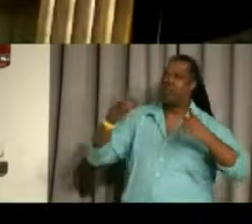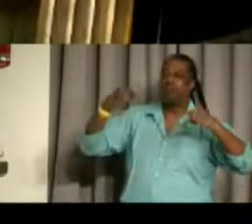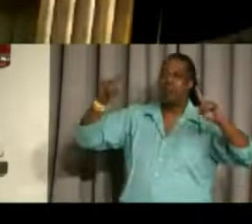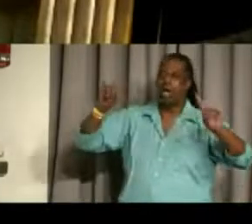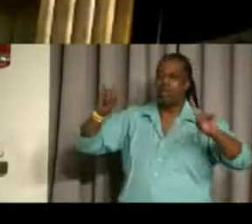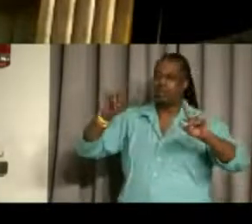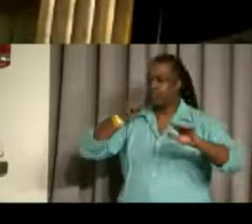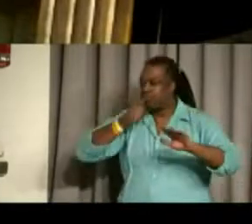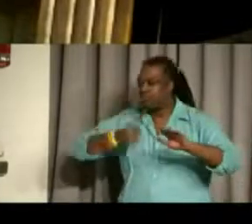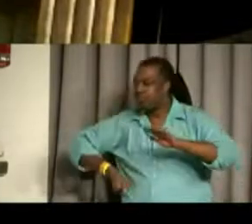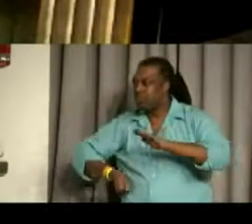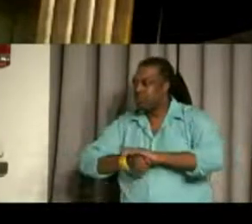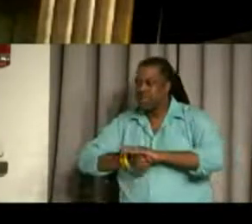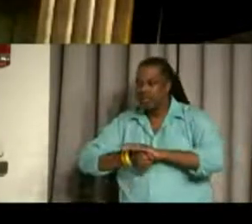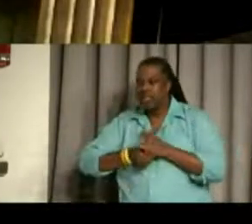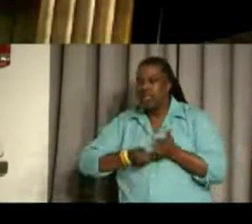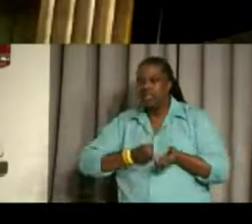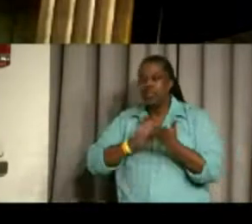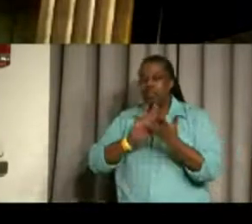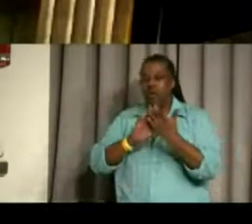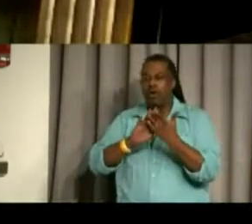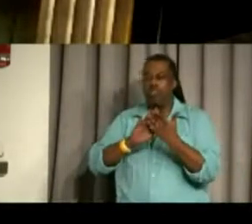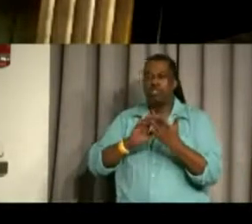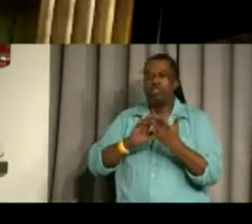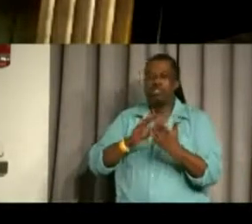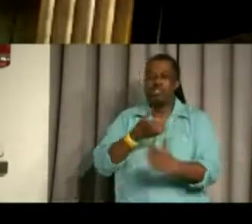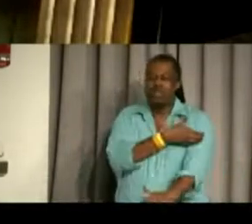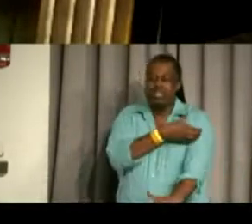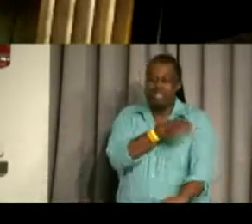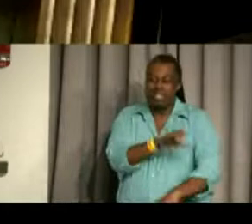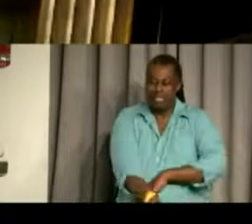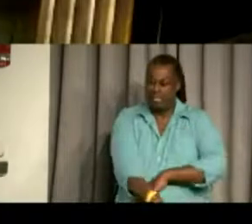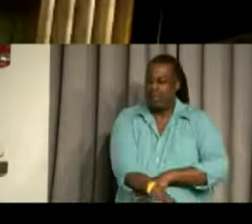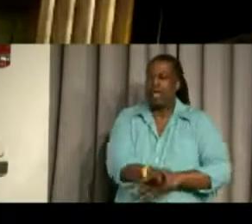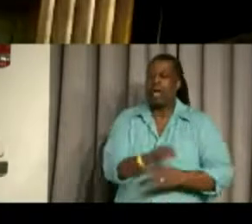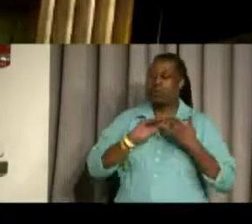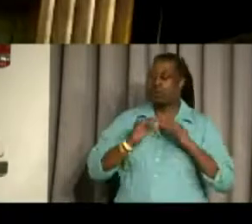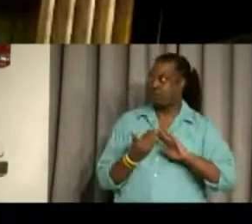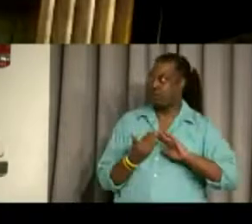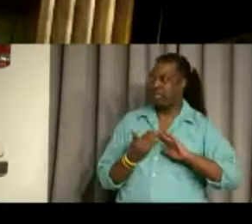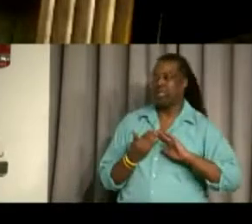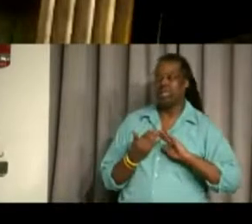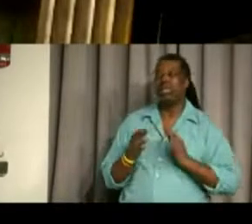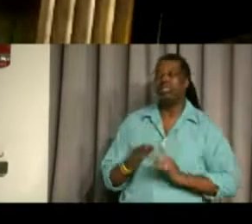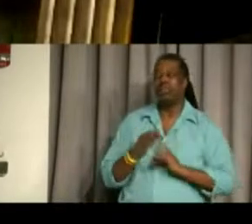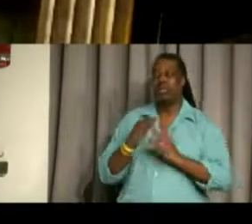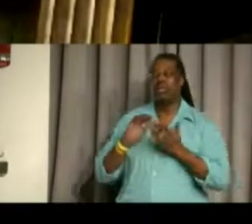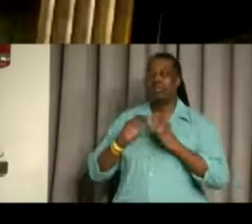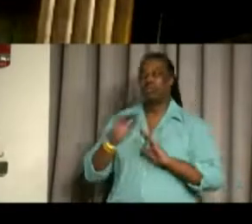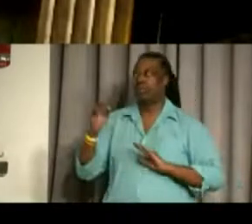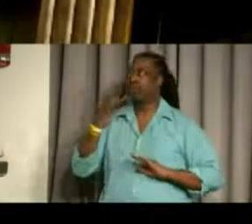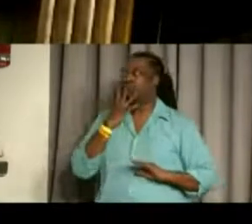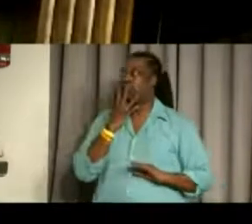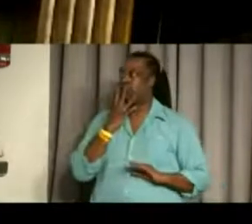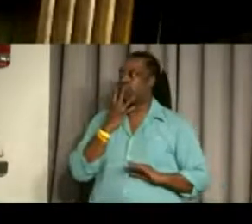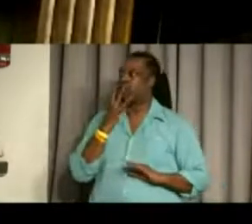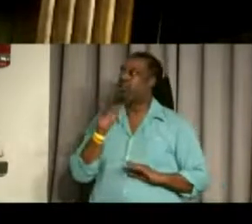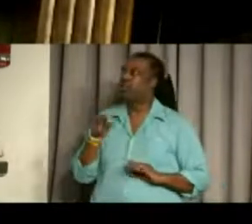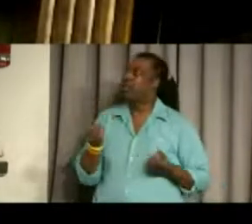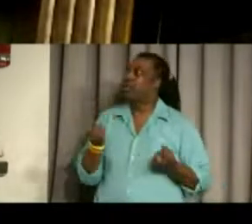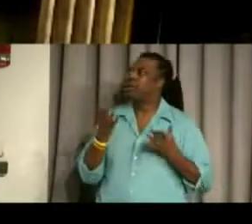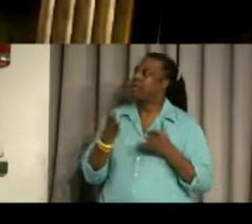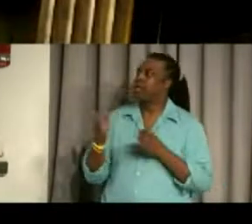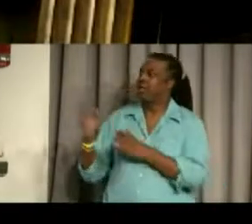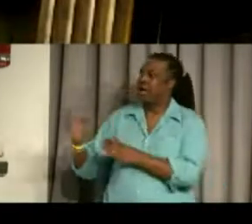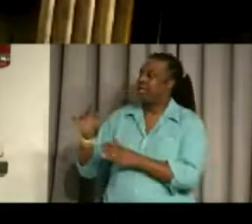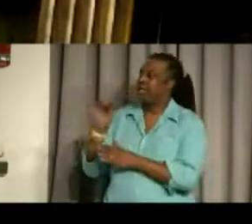method to disempower communities that were predominantly communities of color. In many ways, it